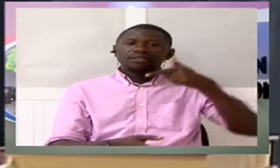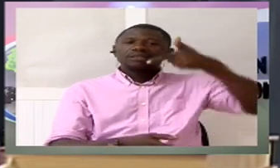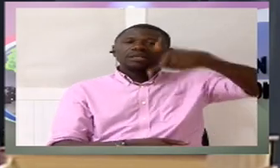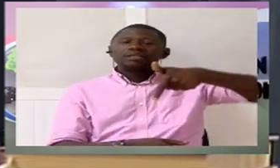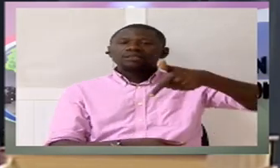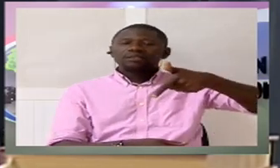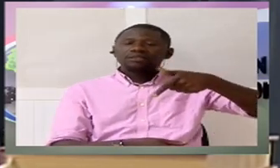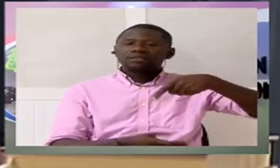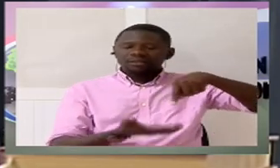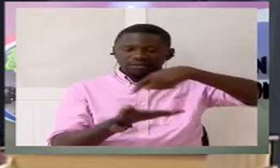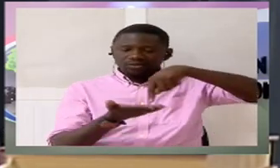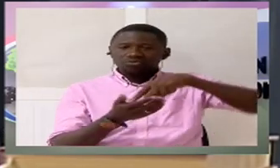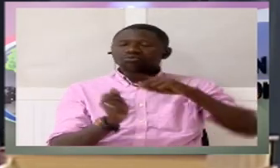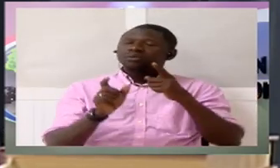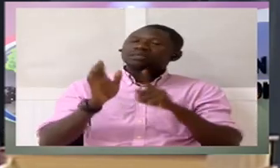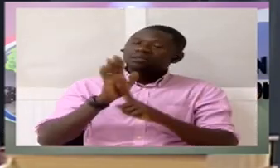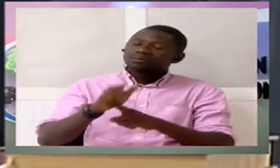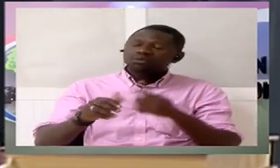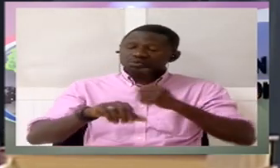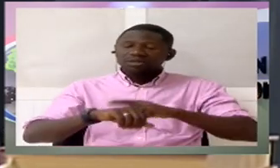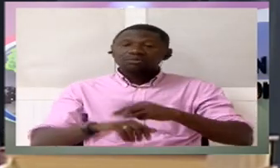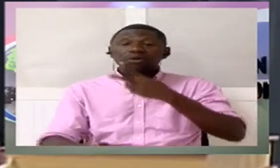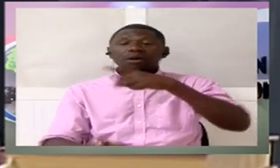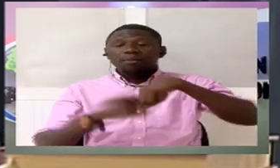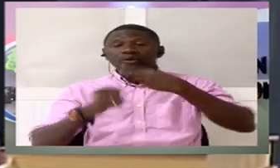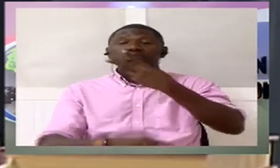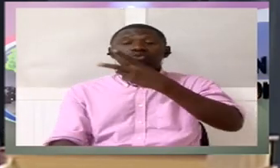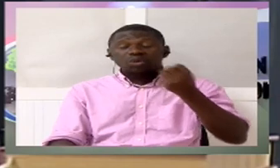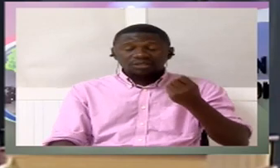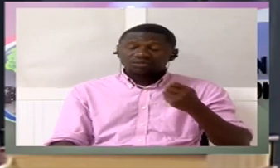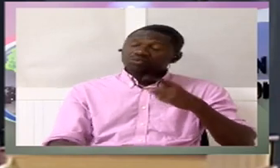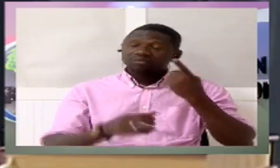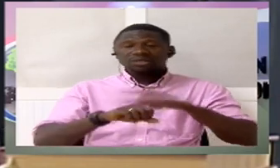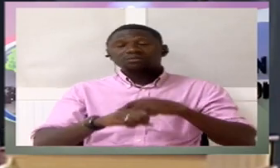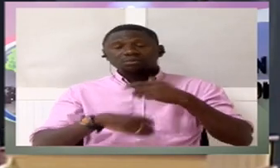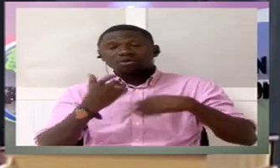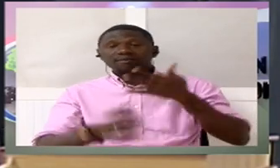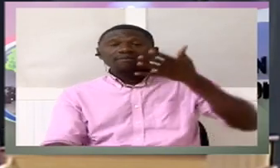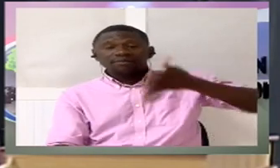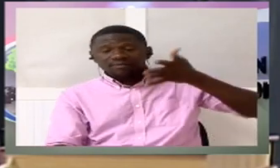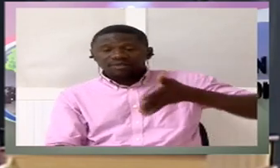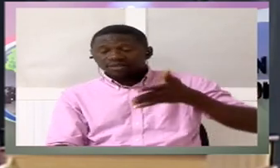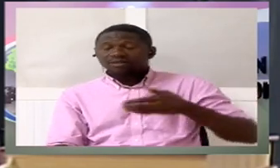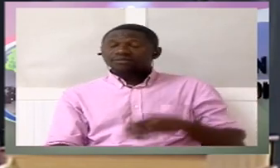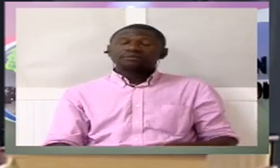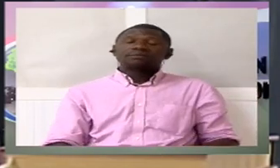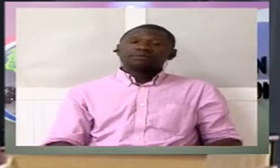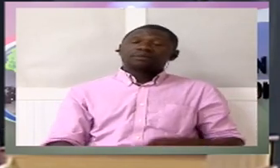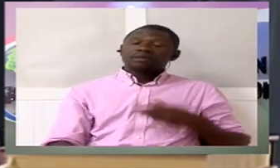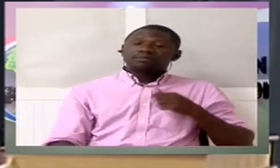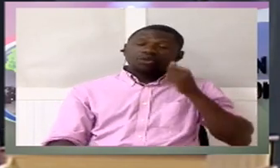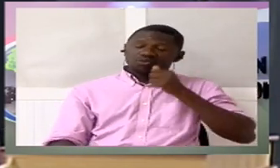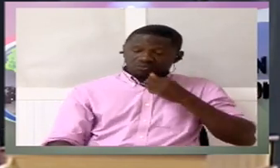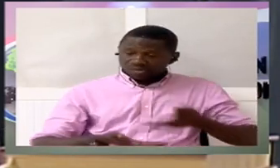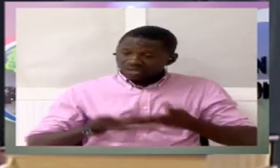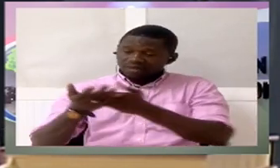films. Sometimes 20 cassettes. Sometimes 20 cassettes. Sometimes 15. Sometimes 15. Nka di prison officer la. I used to give